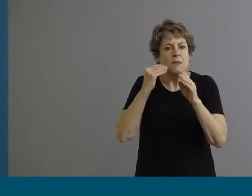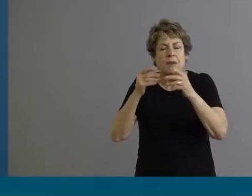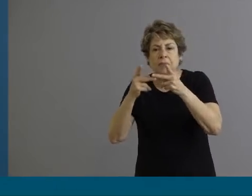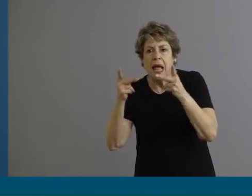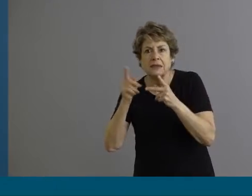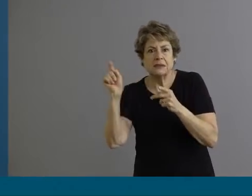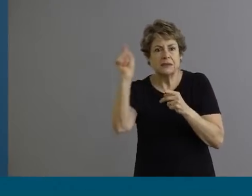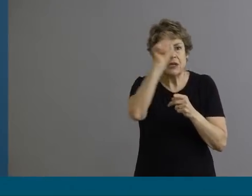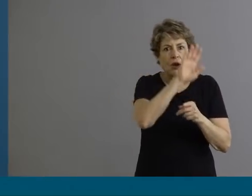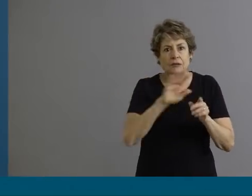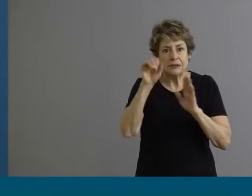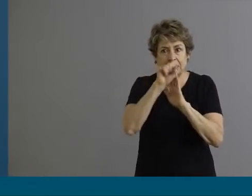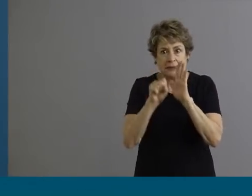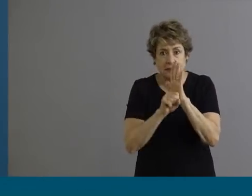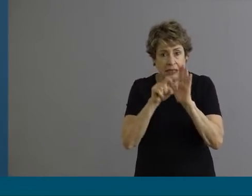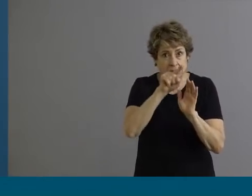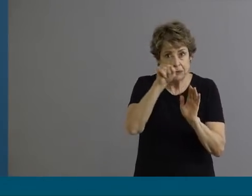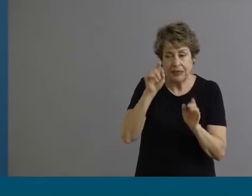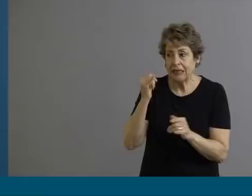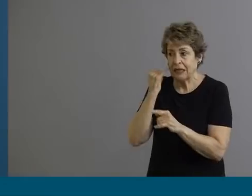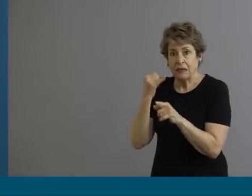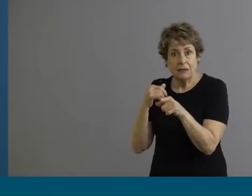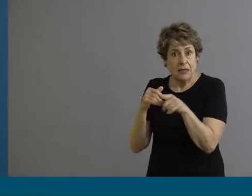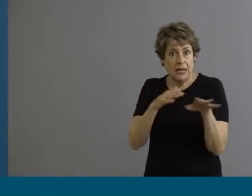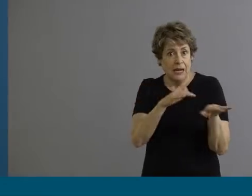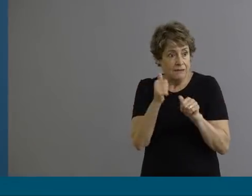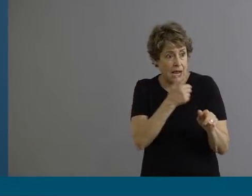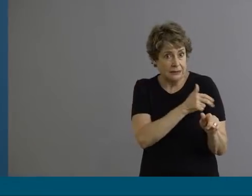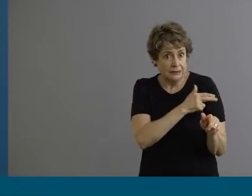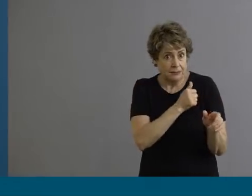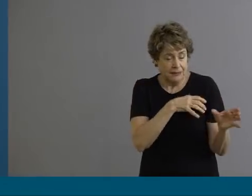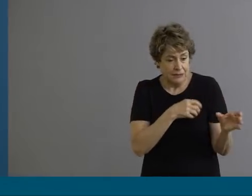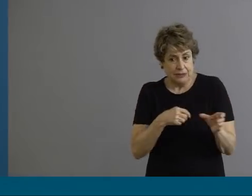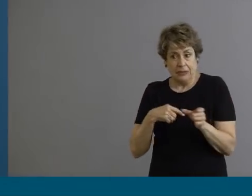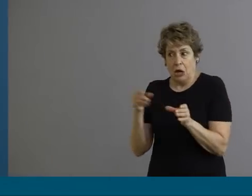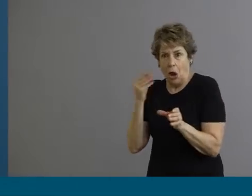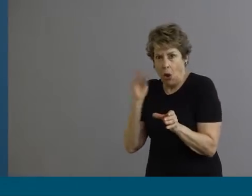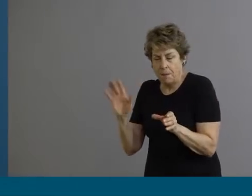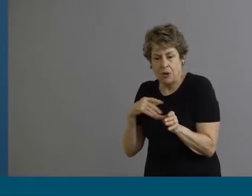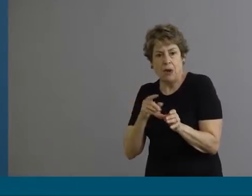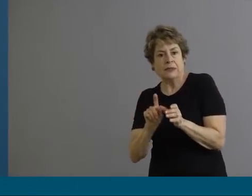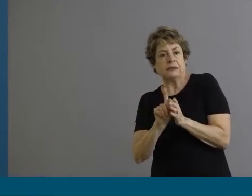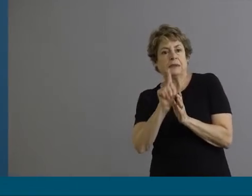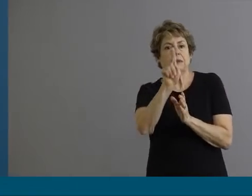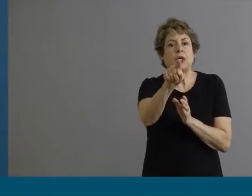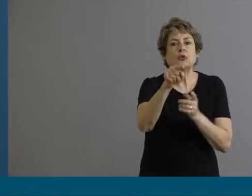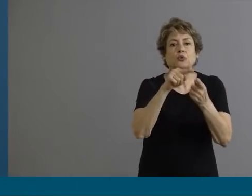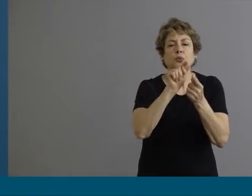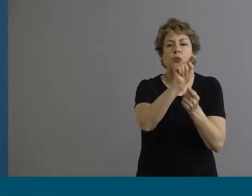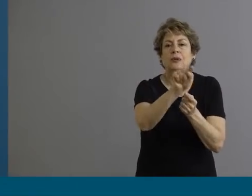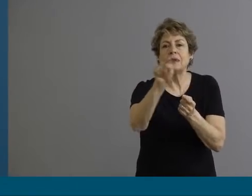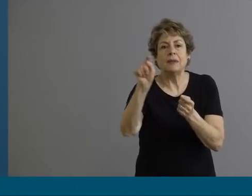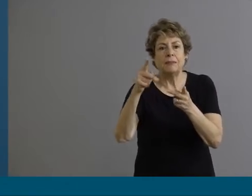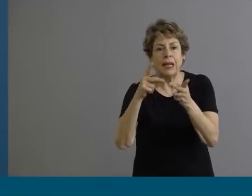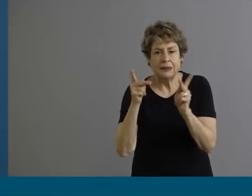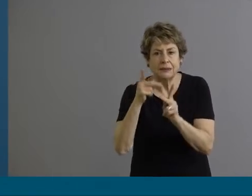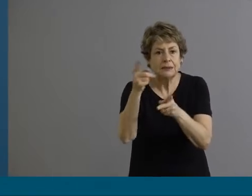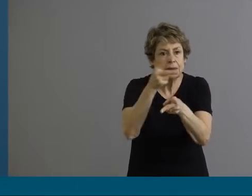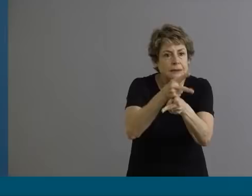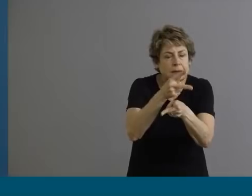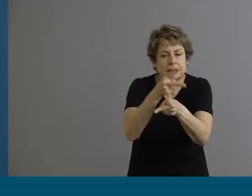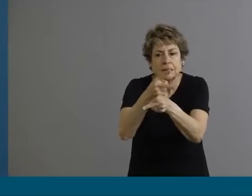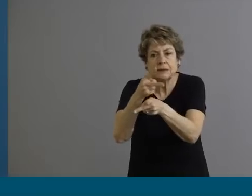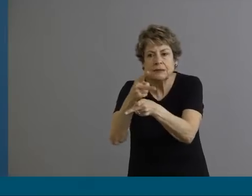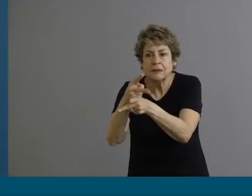a post-acute setting so that it frees up additional hospital beds. So we are going to be looking at expanding the types